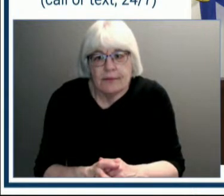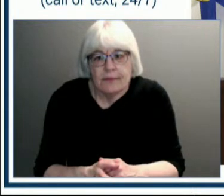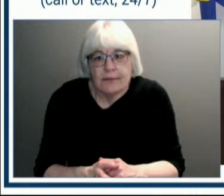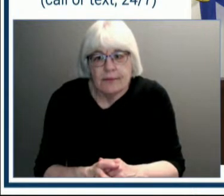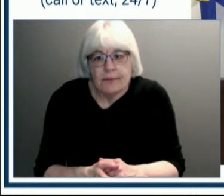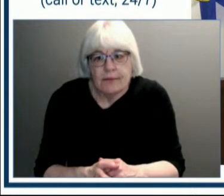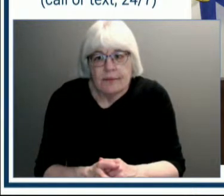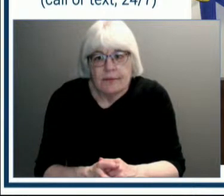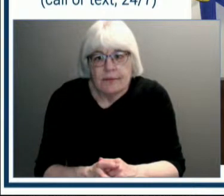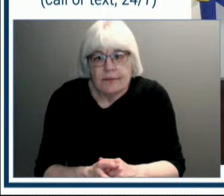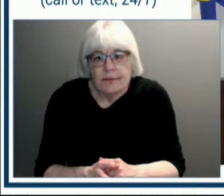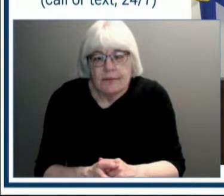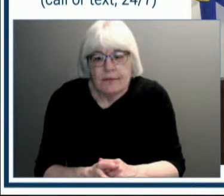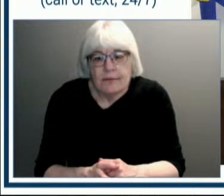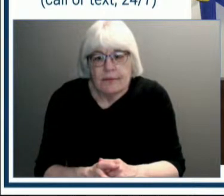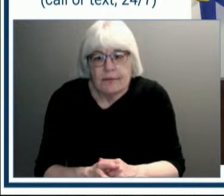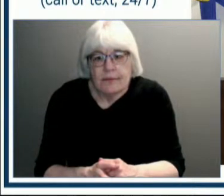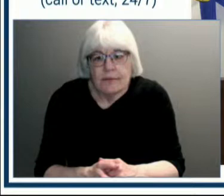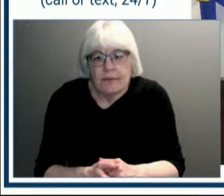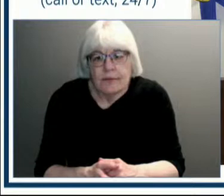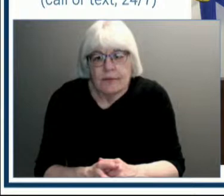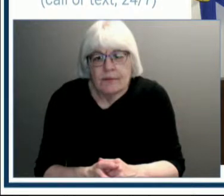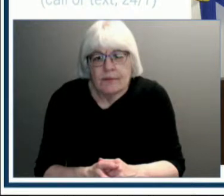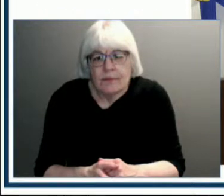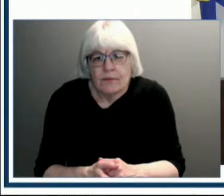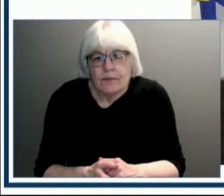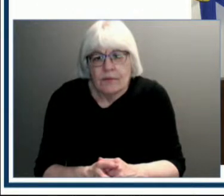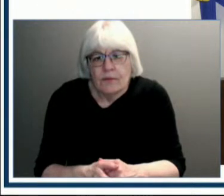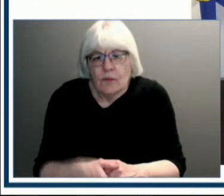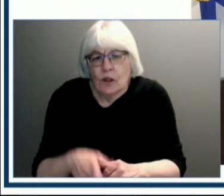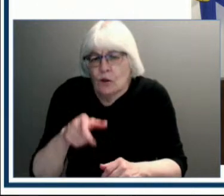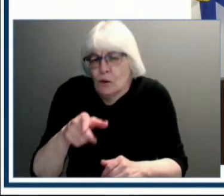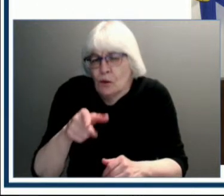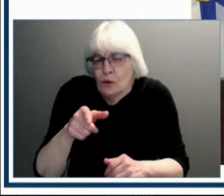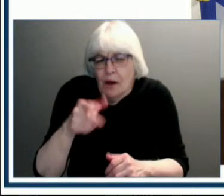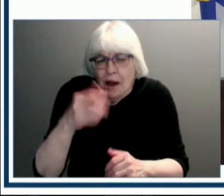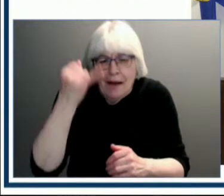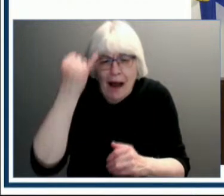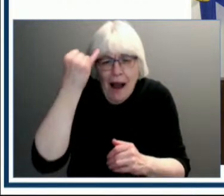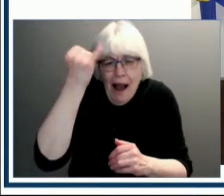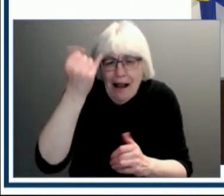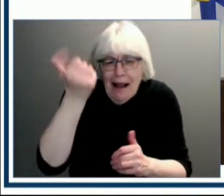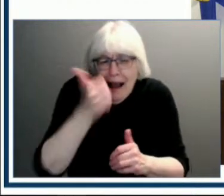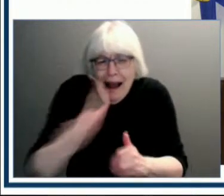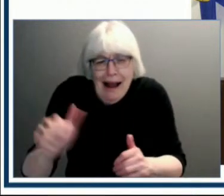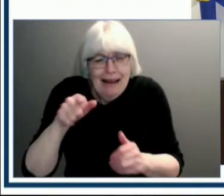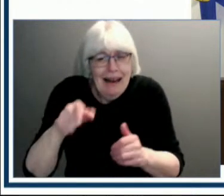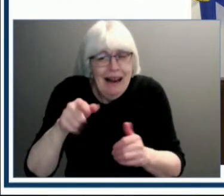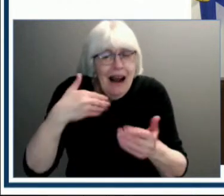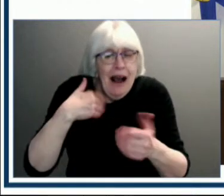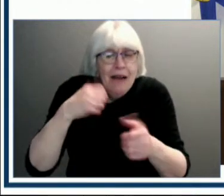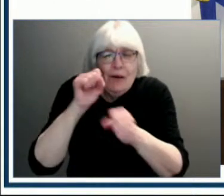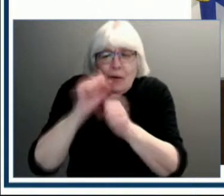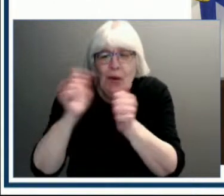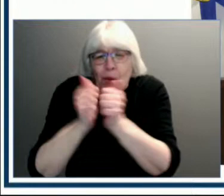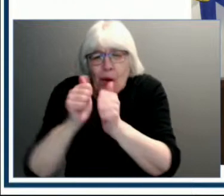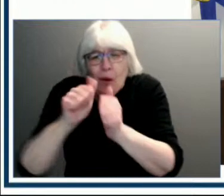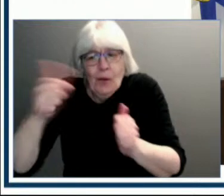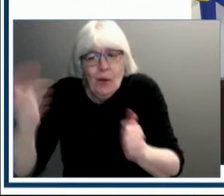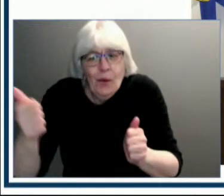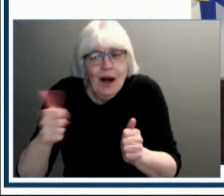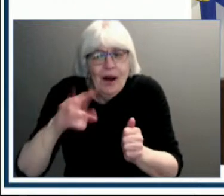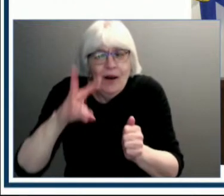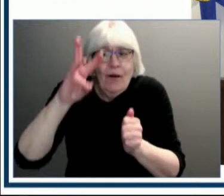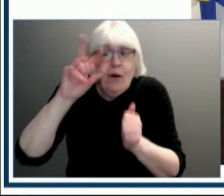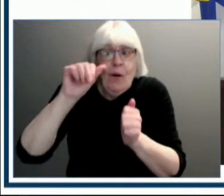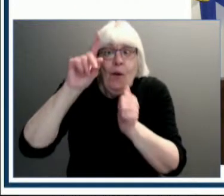of anticipate the peaking of this wave, roughly, and if so, when? And any